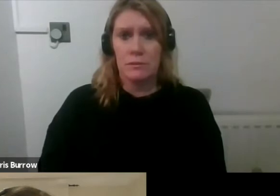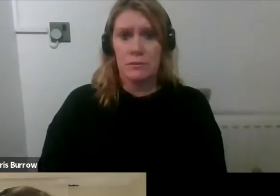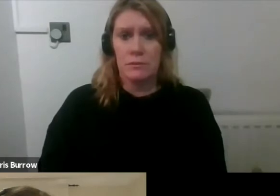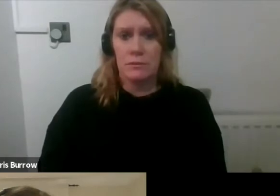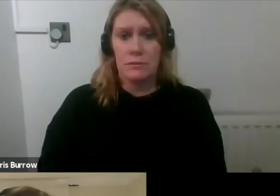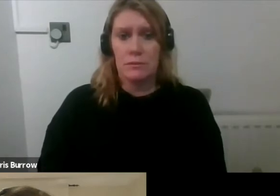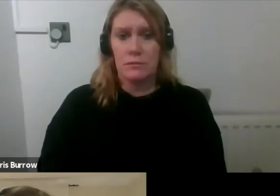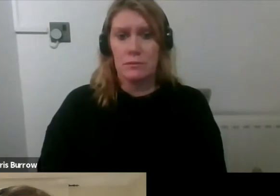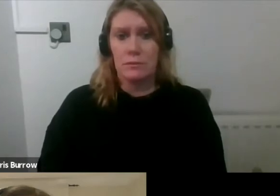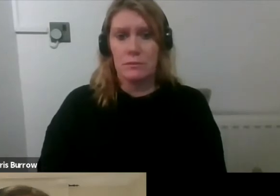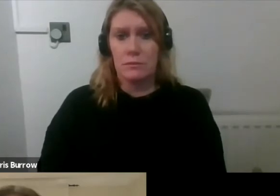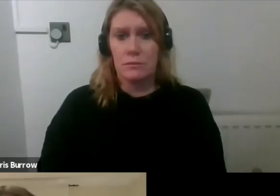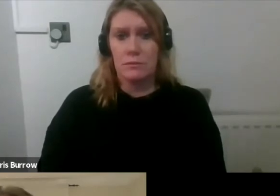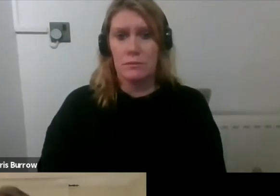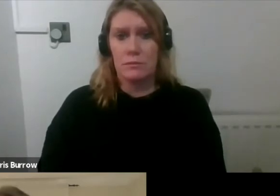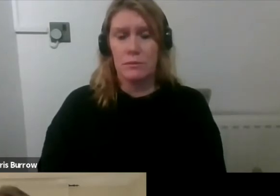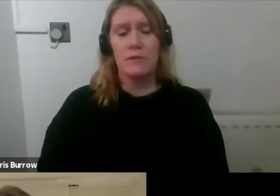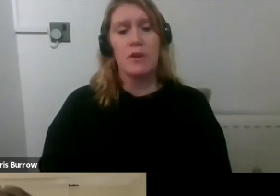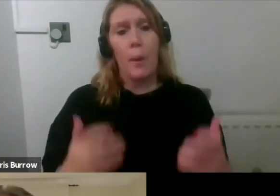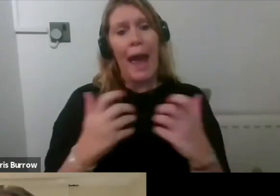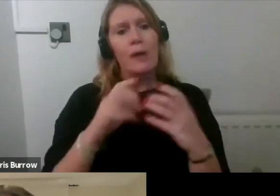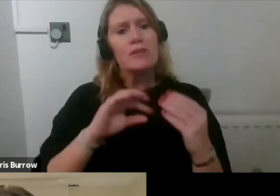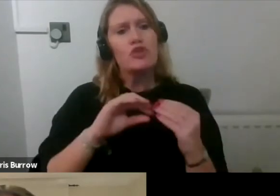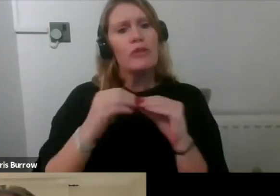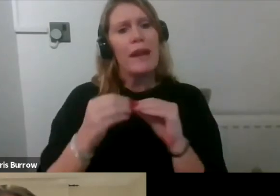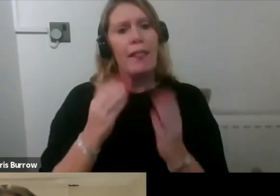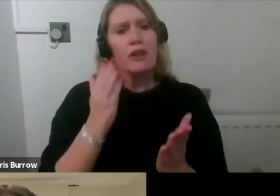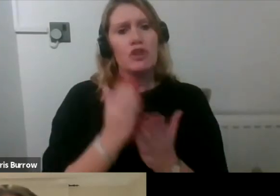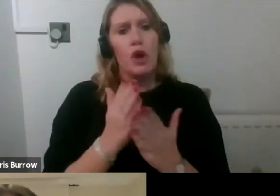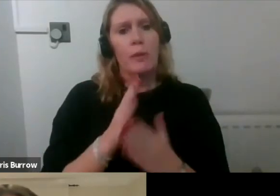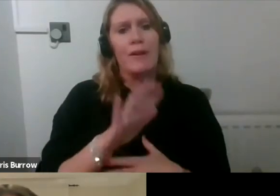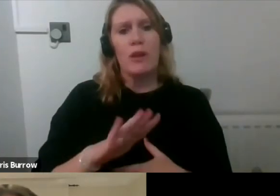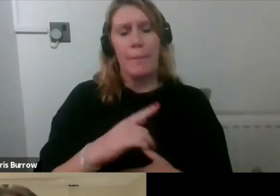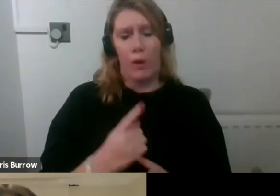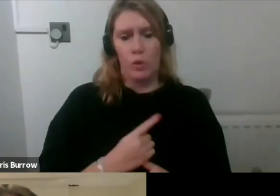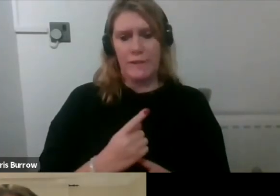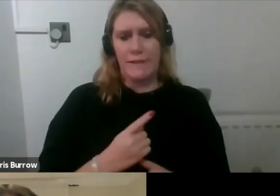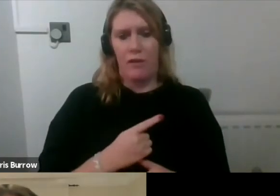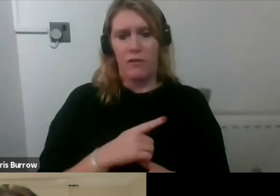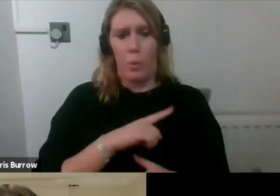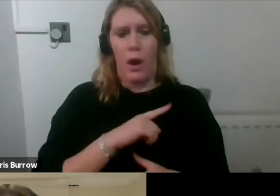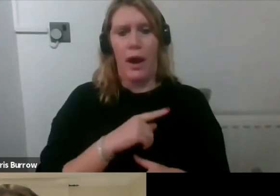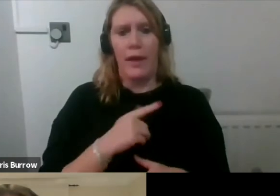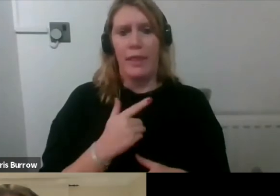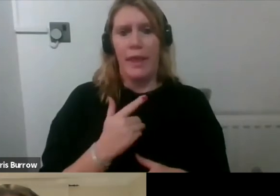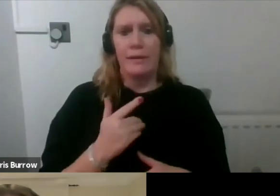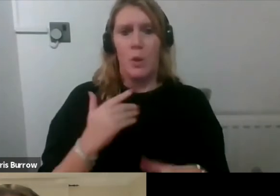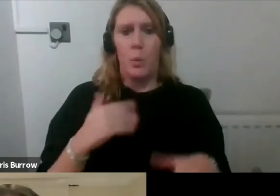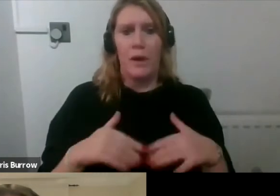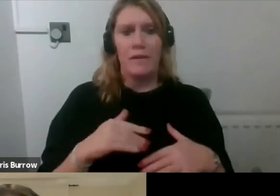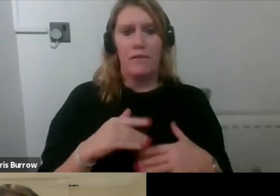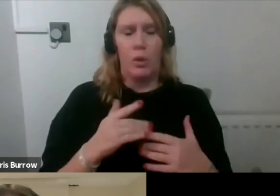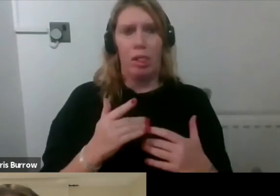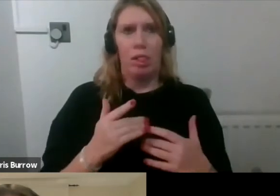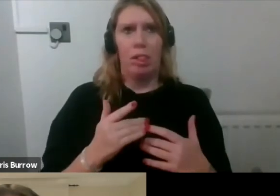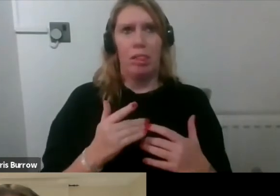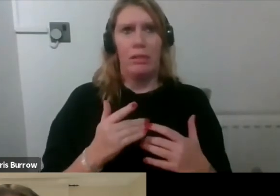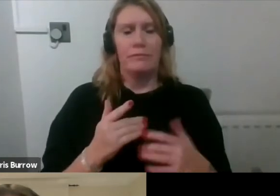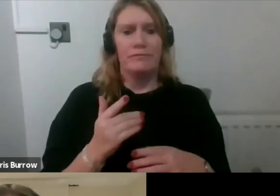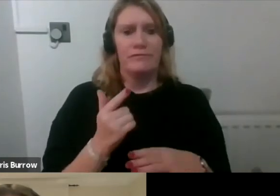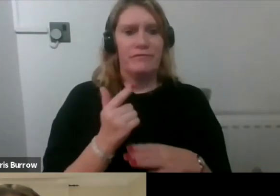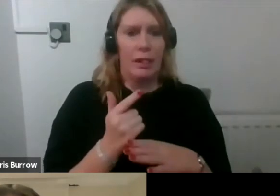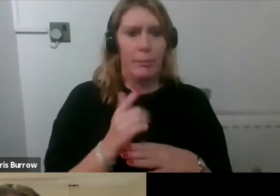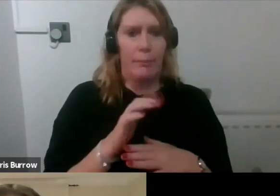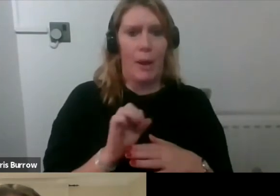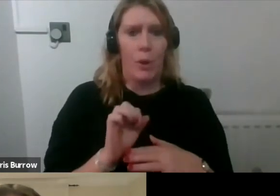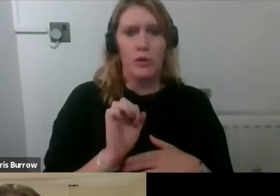the the documentary about yourself? Because there's a wonderful piece at the beginning about how you as a student were following the movement round, and then